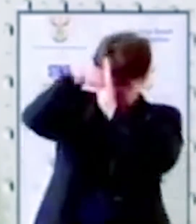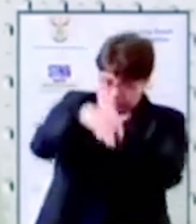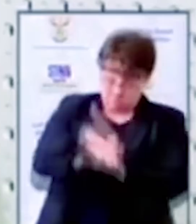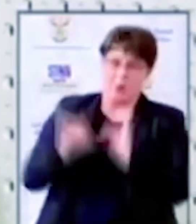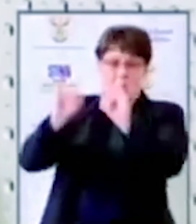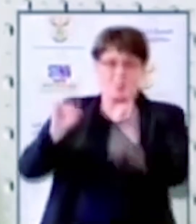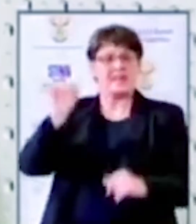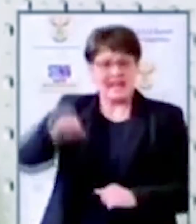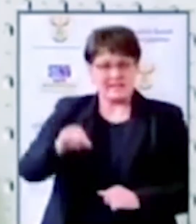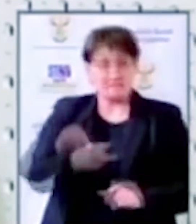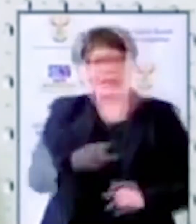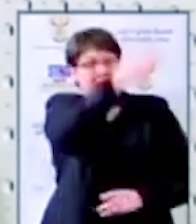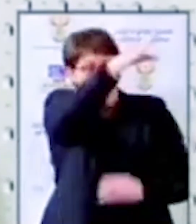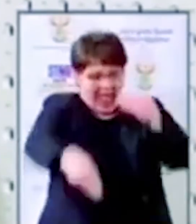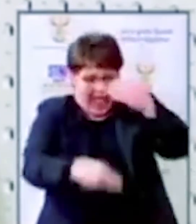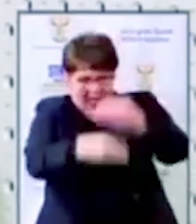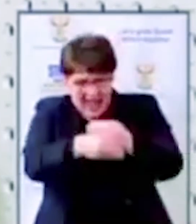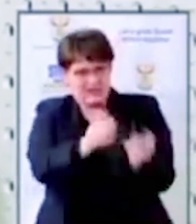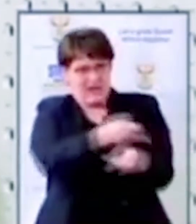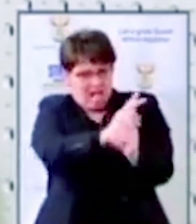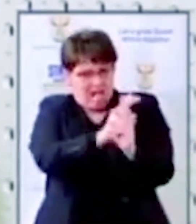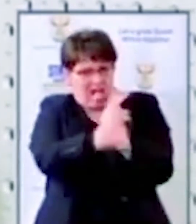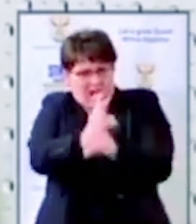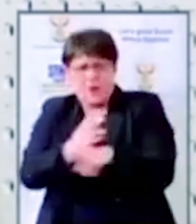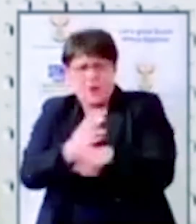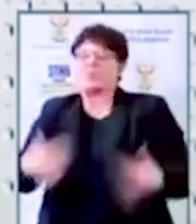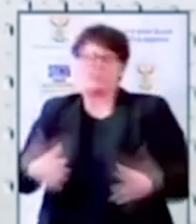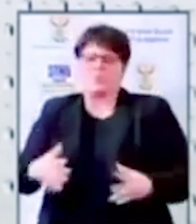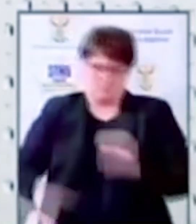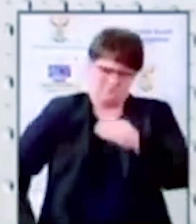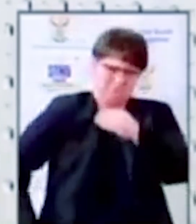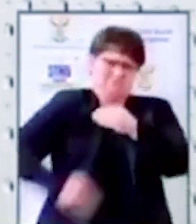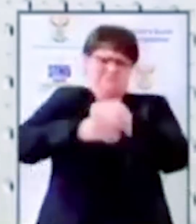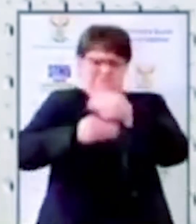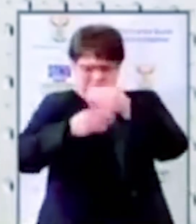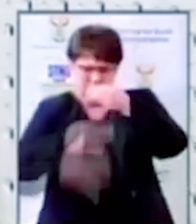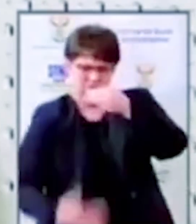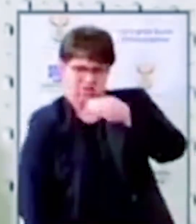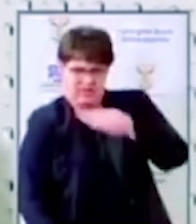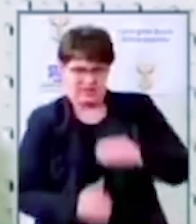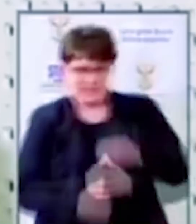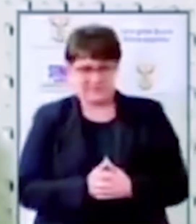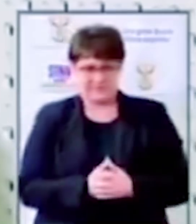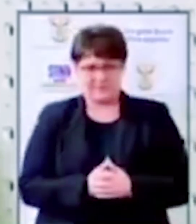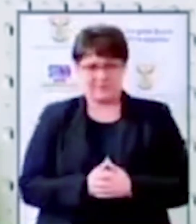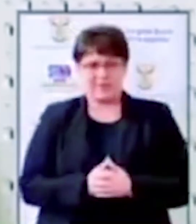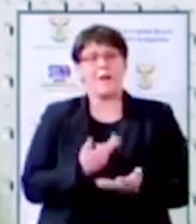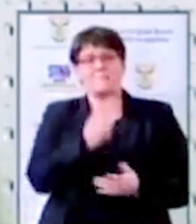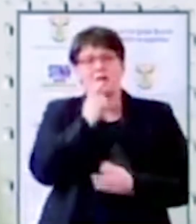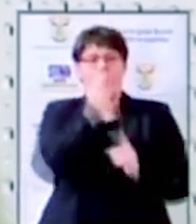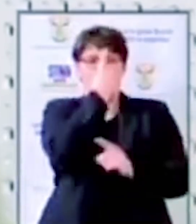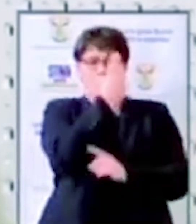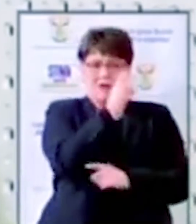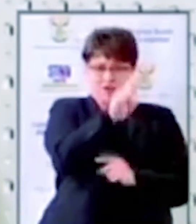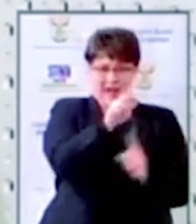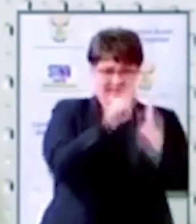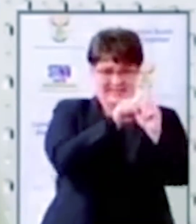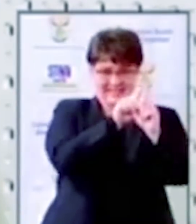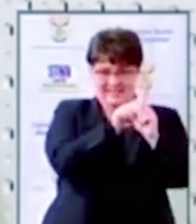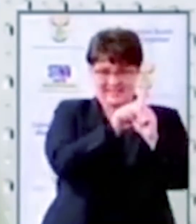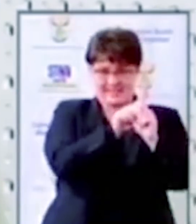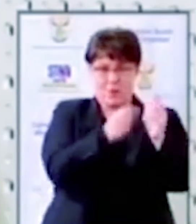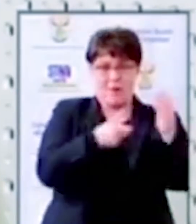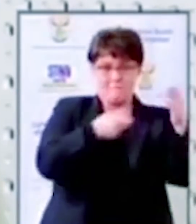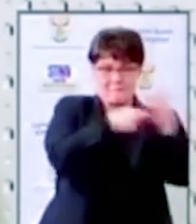will add more to the debt. This year, out of every rand we pay in